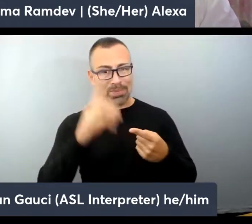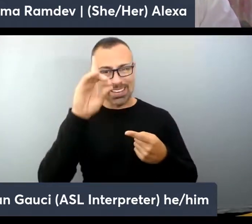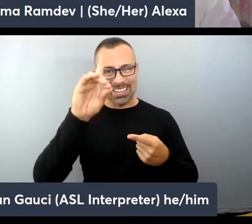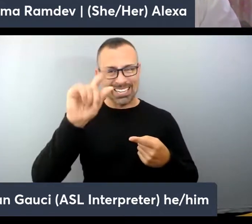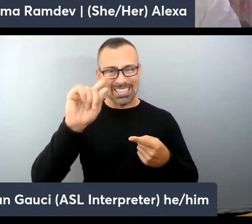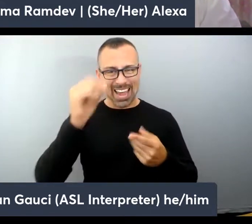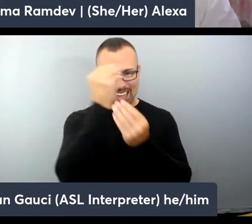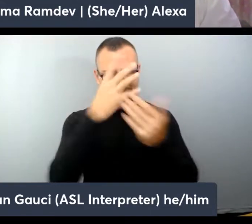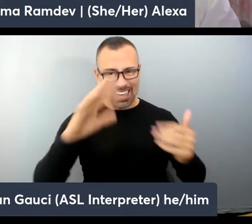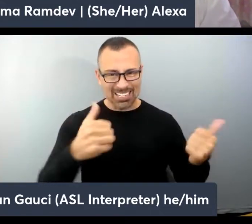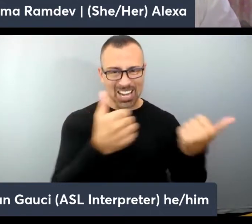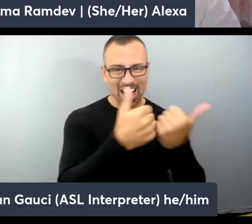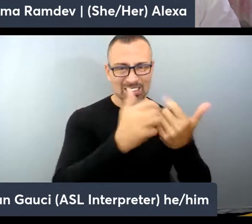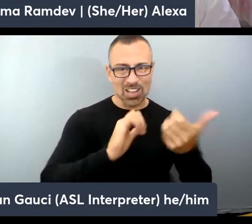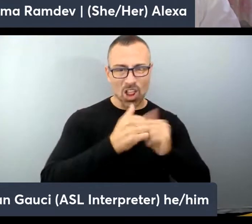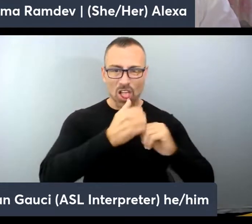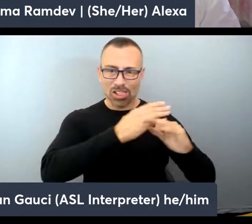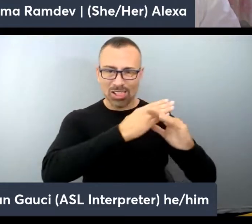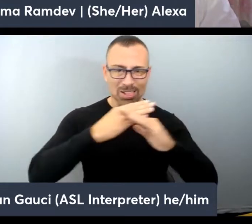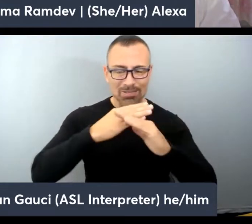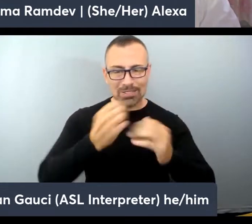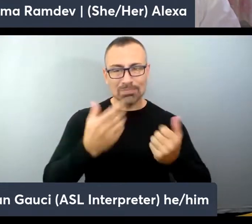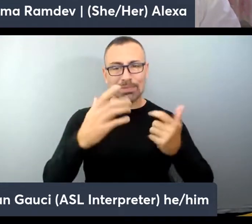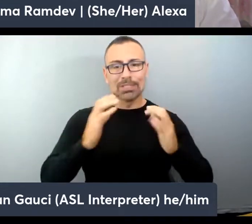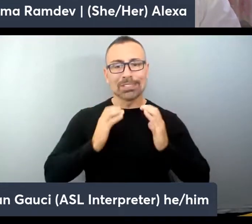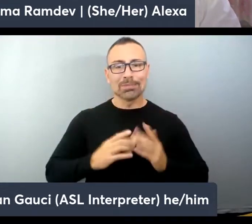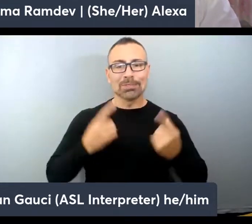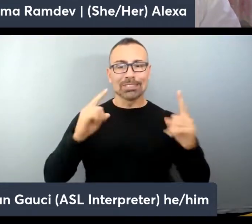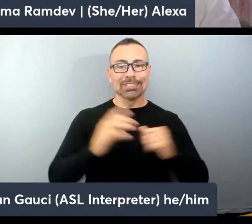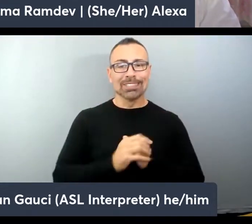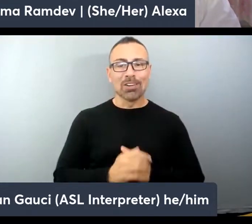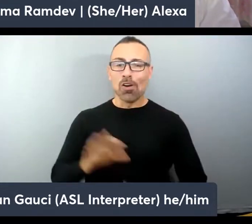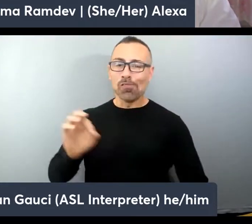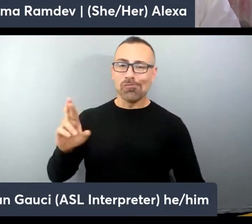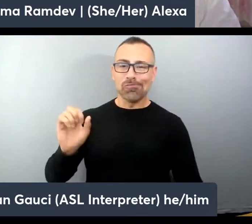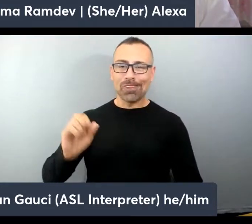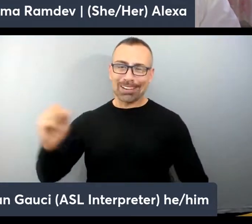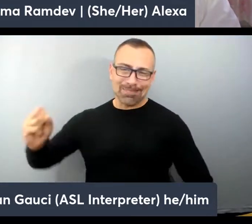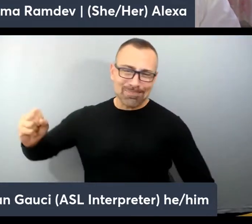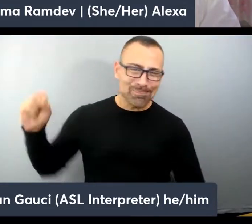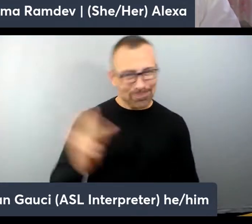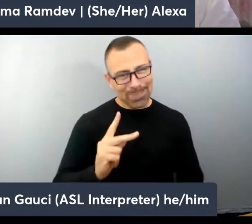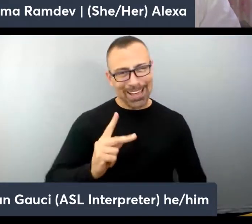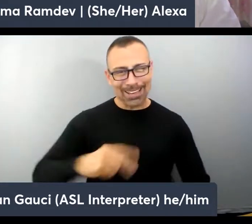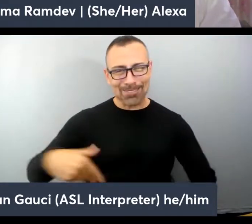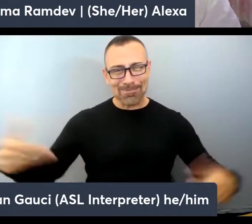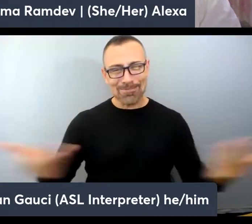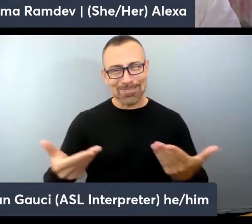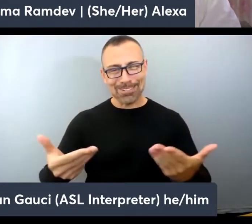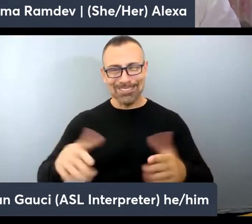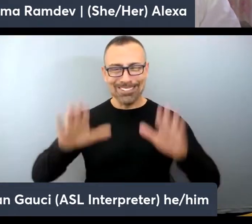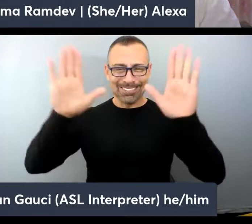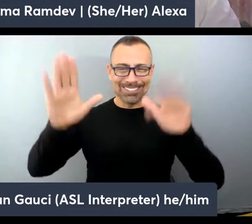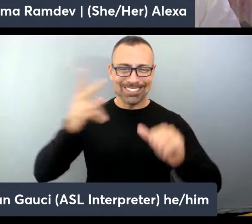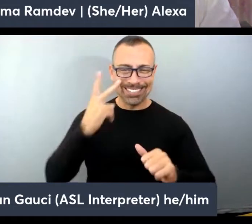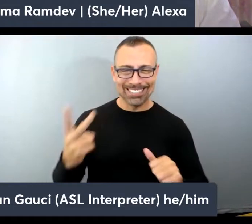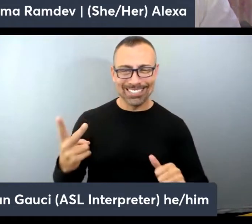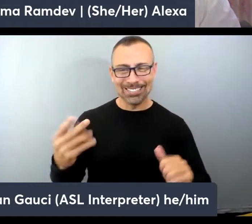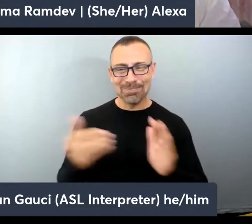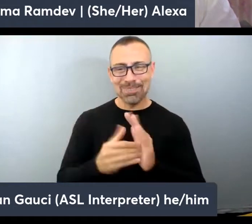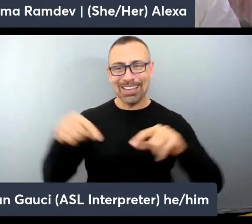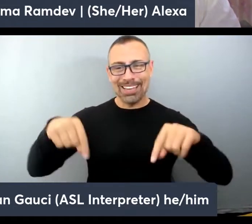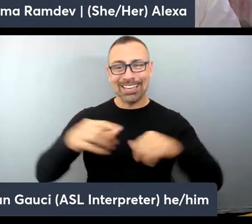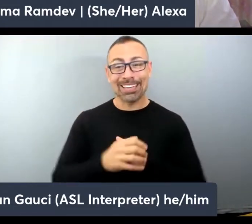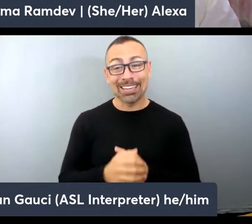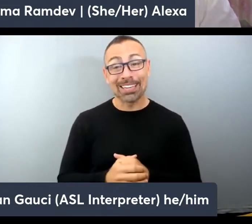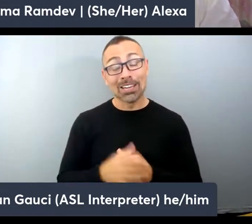customers. Now, Frank's back. Welcome back, Frank. Really great to see you back here. So we were just introducing Amazon SageMaker and